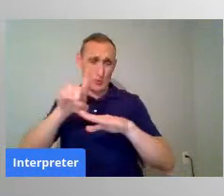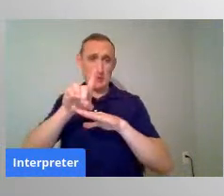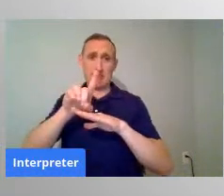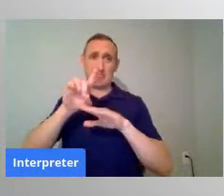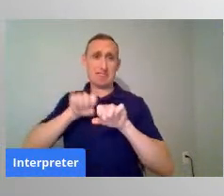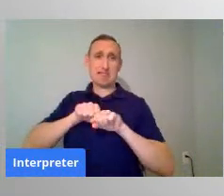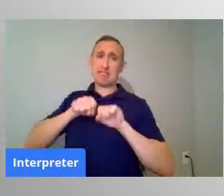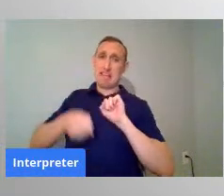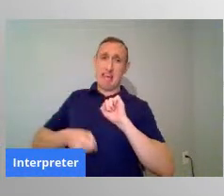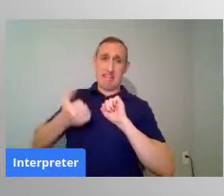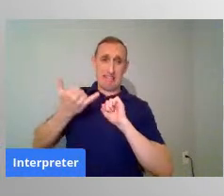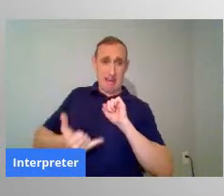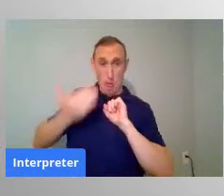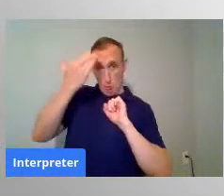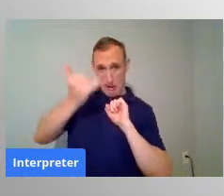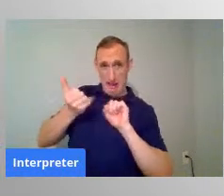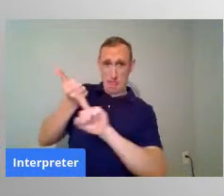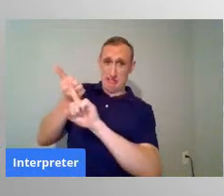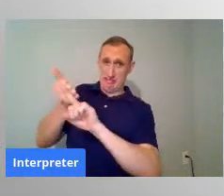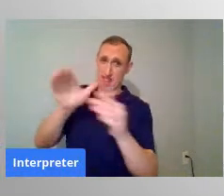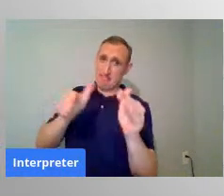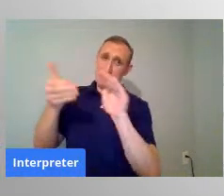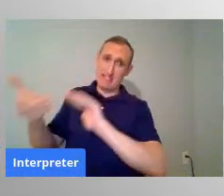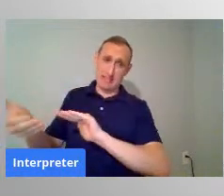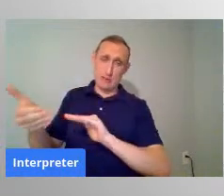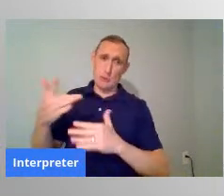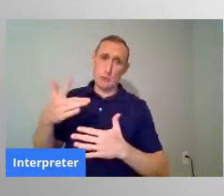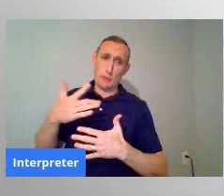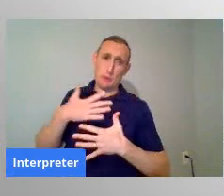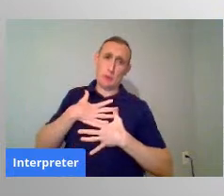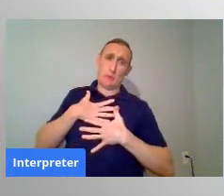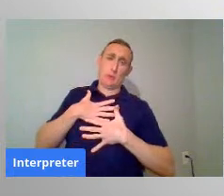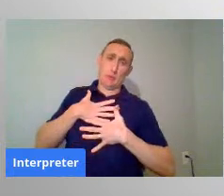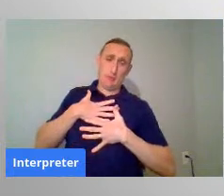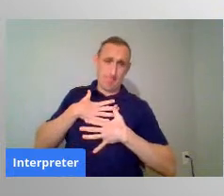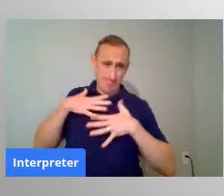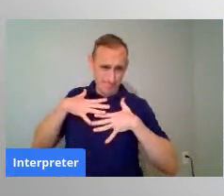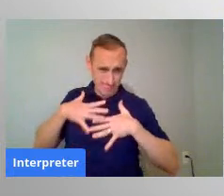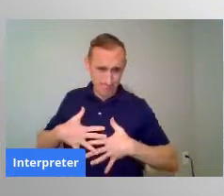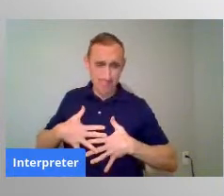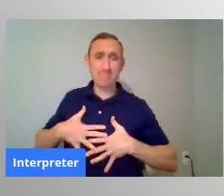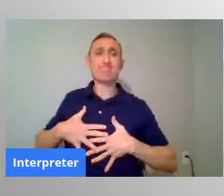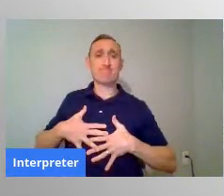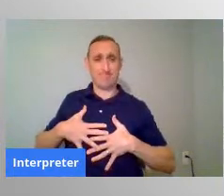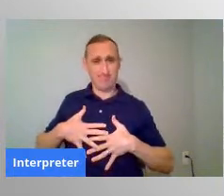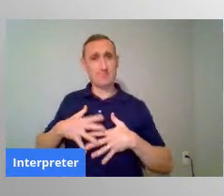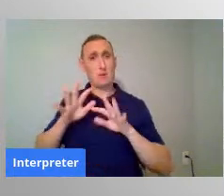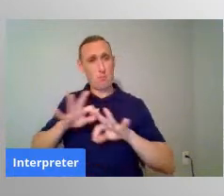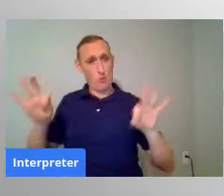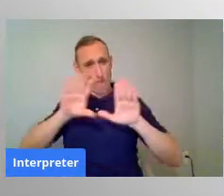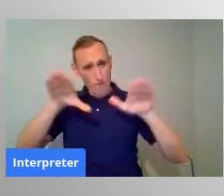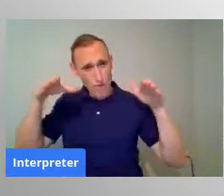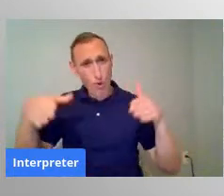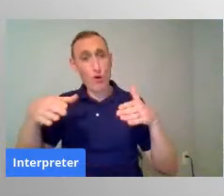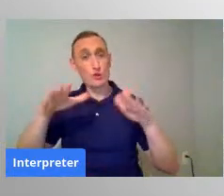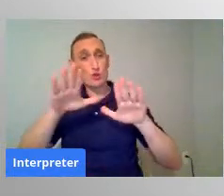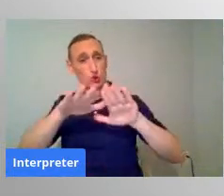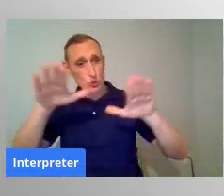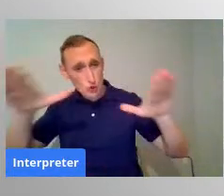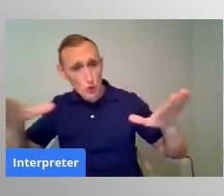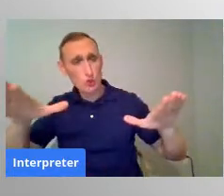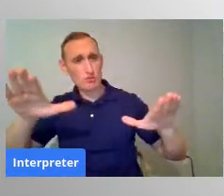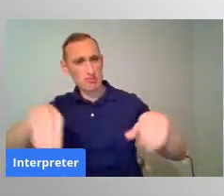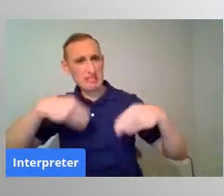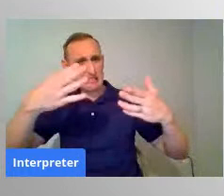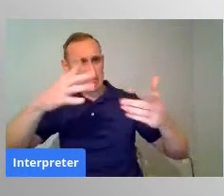thoughts, and let's maintain our focus on changing the world for our children, because that's what it's about. So hate